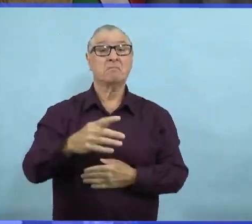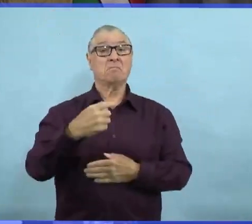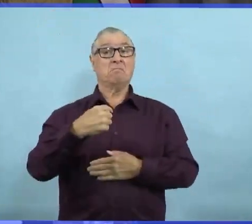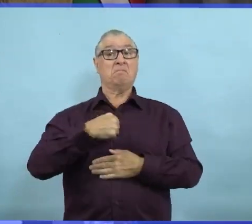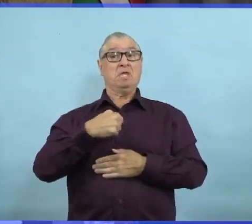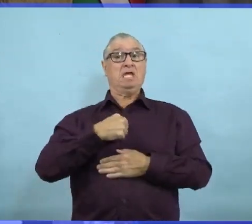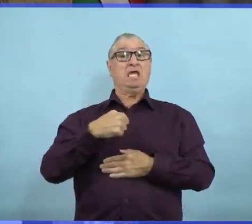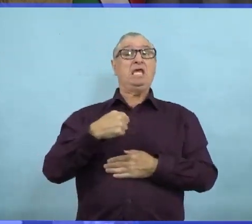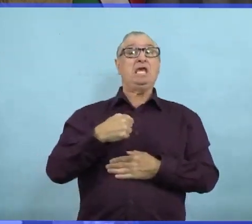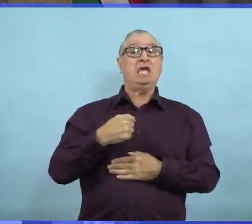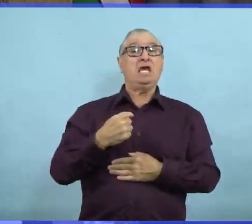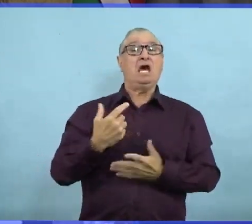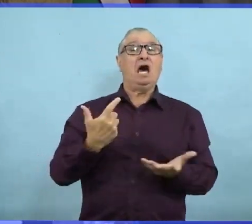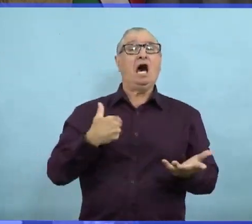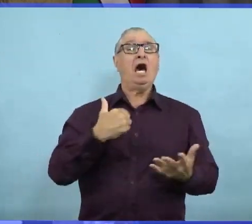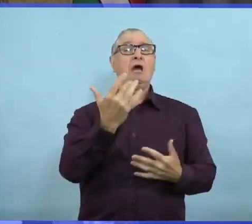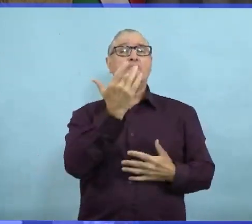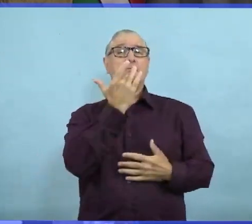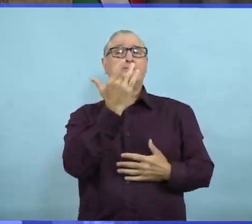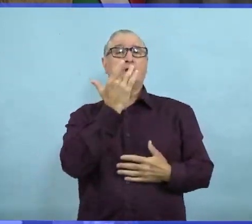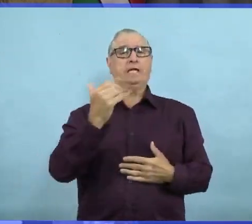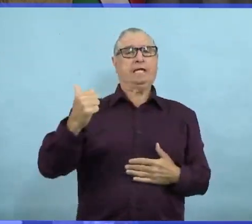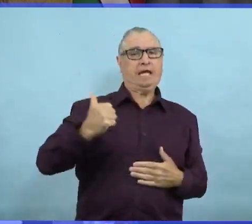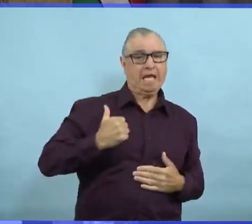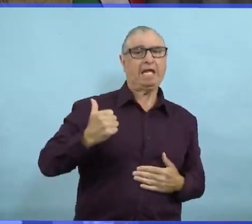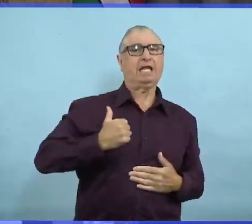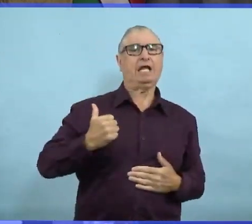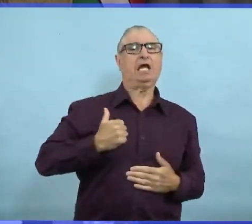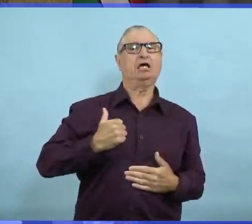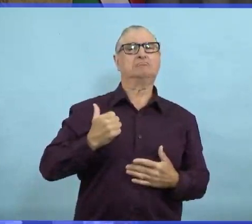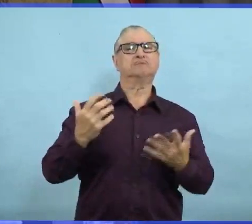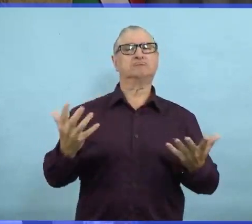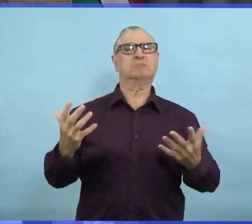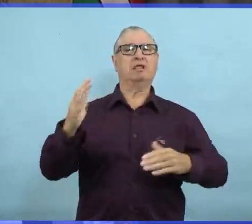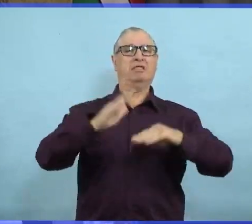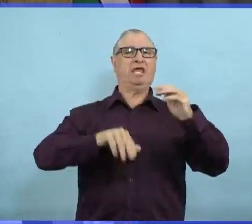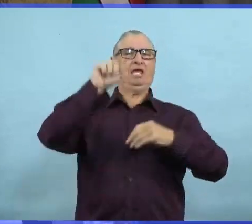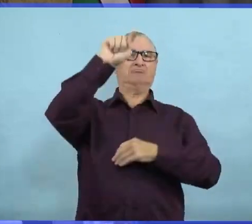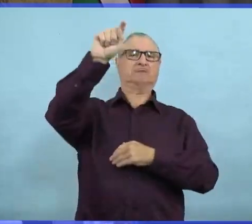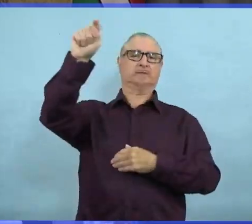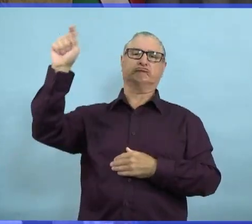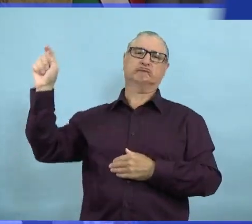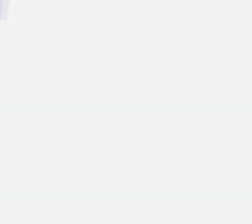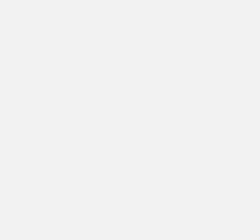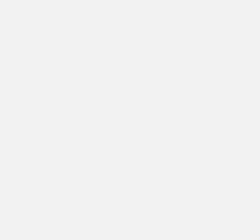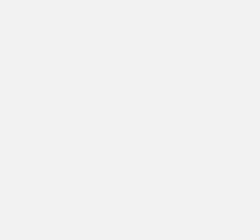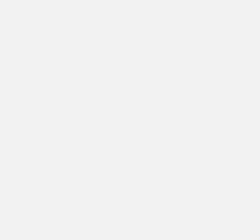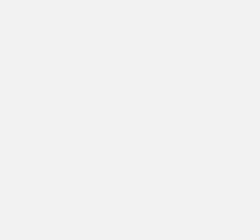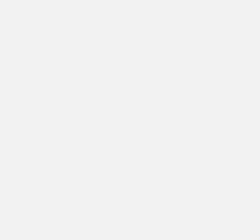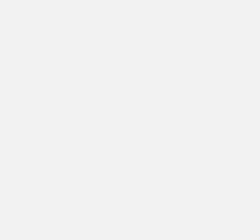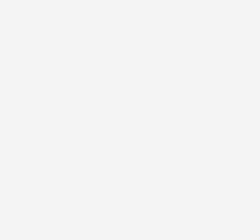be a Canadian than anything else.